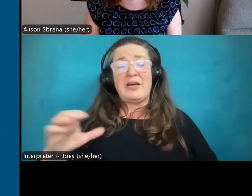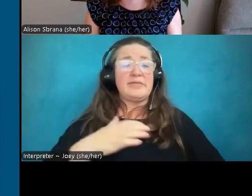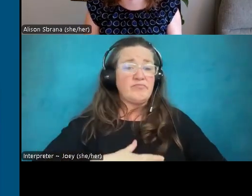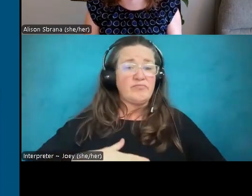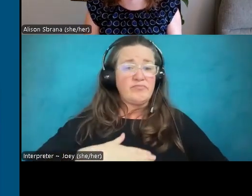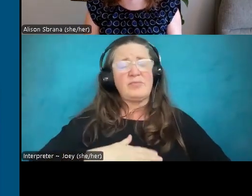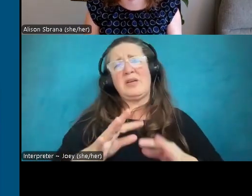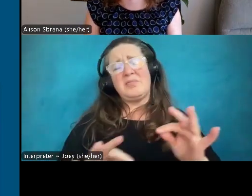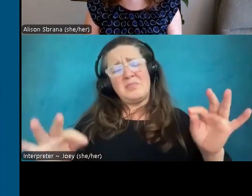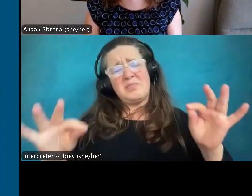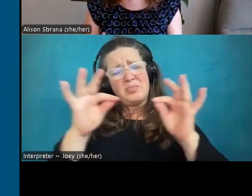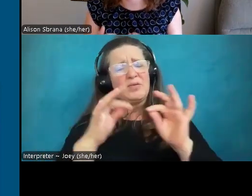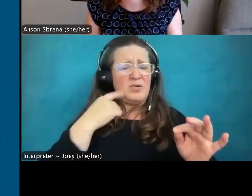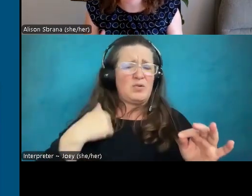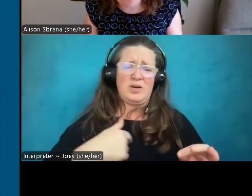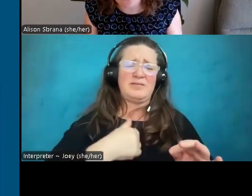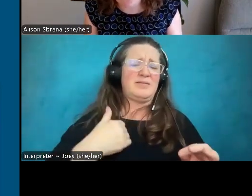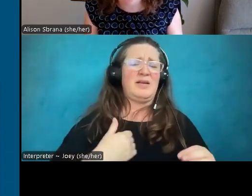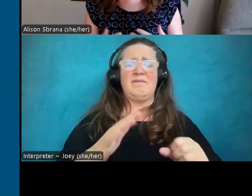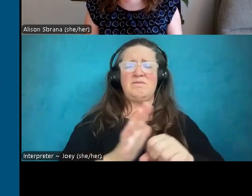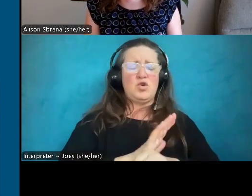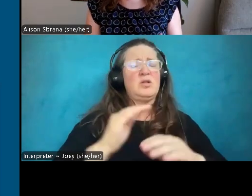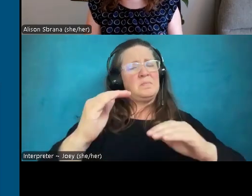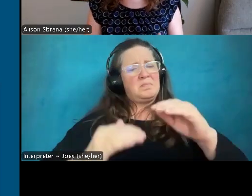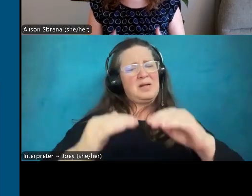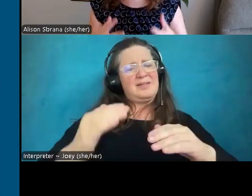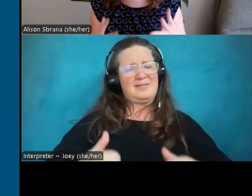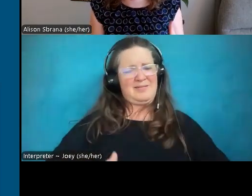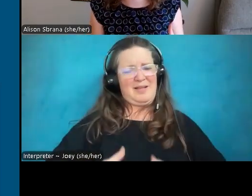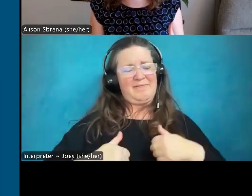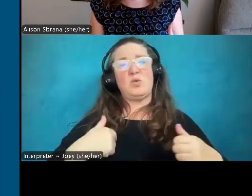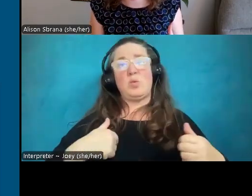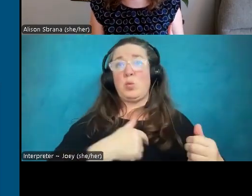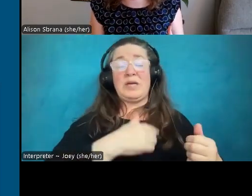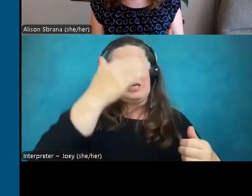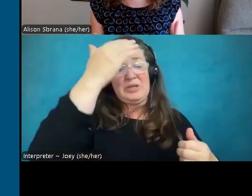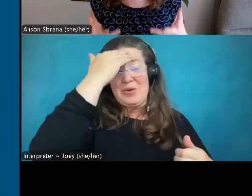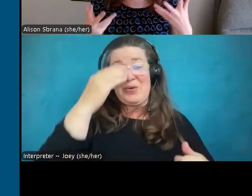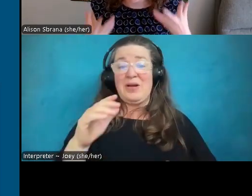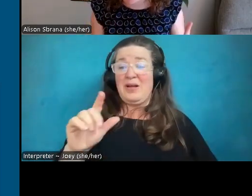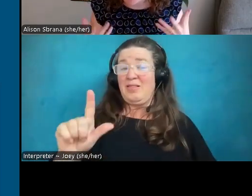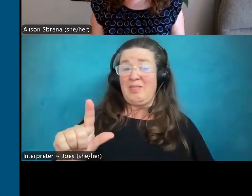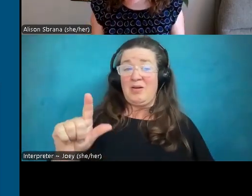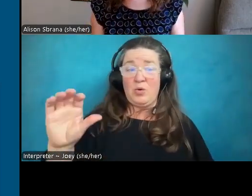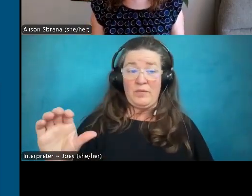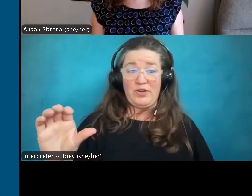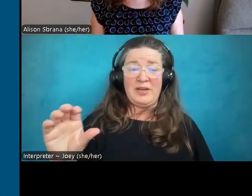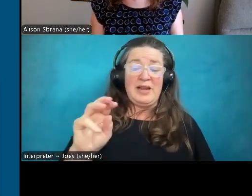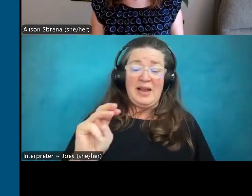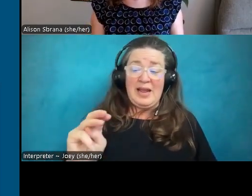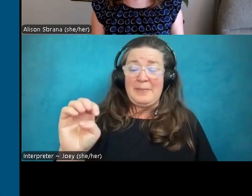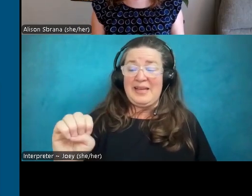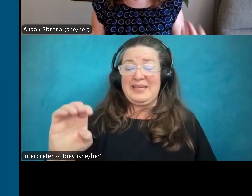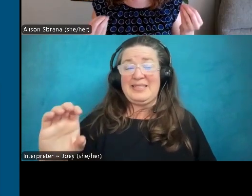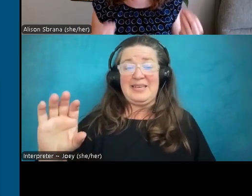have a full and balanced life. And we know that long COVID and ME/CFS makes it really hard to do